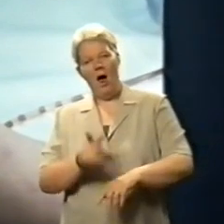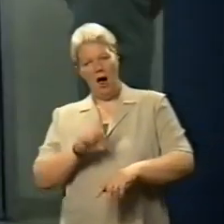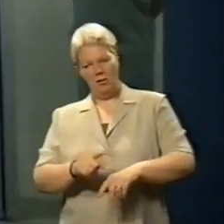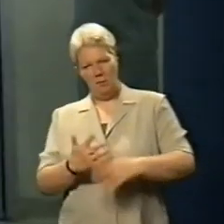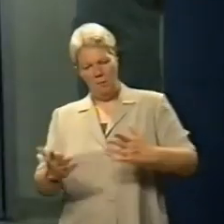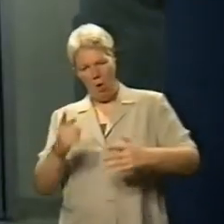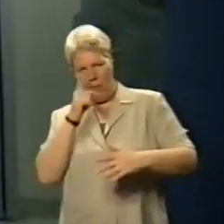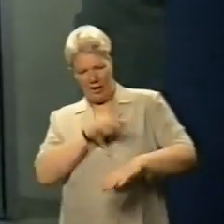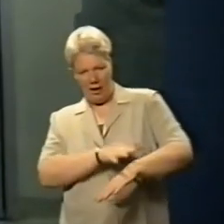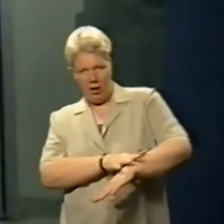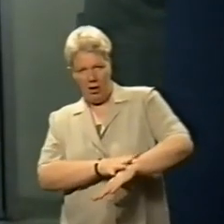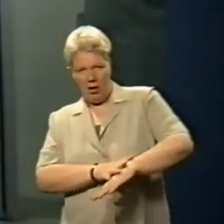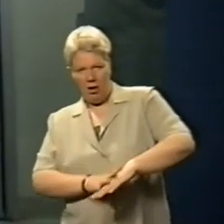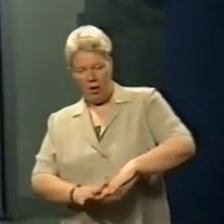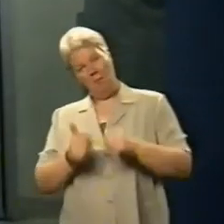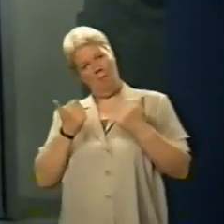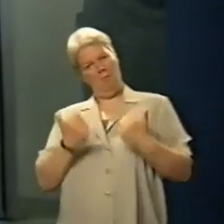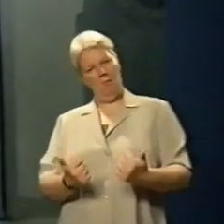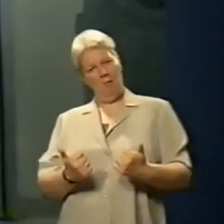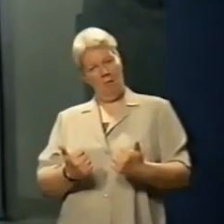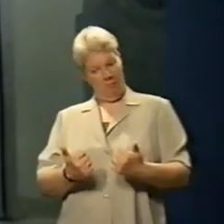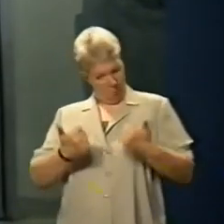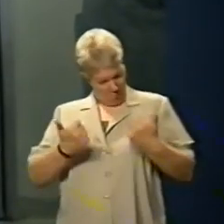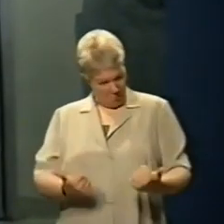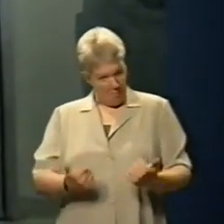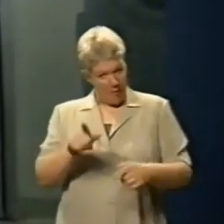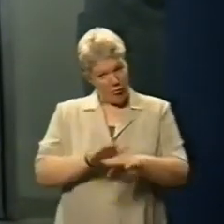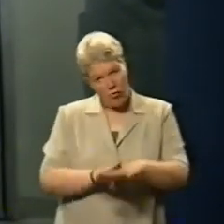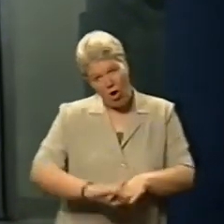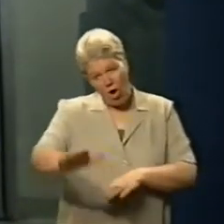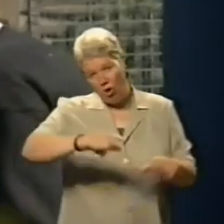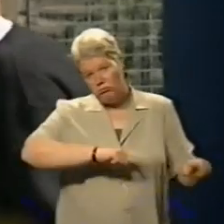All looks well now, but will it work long term?